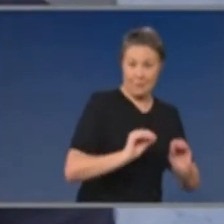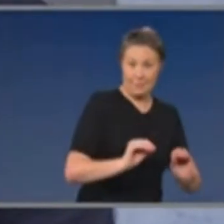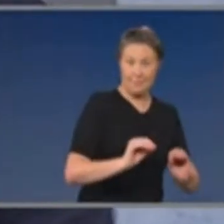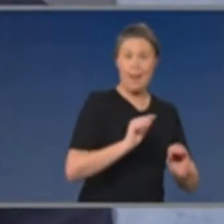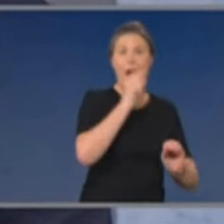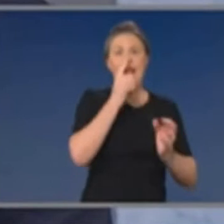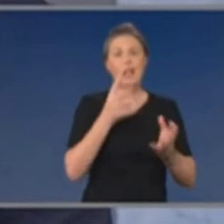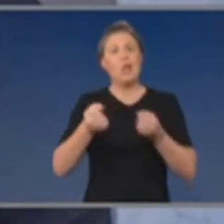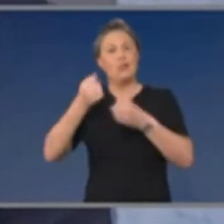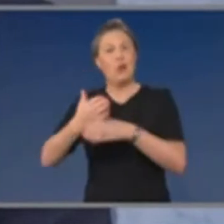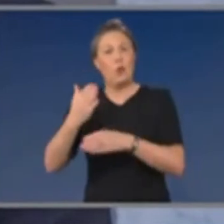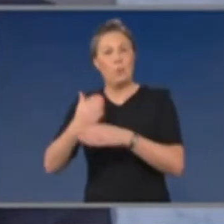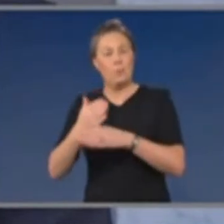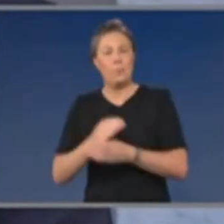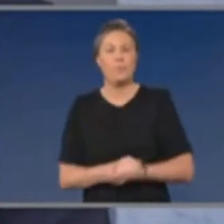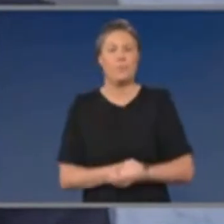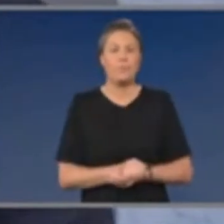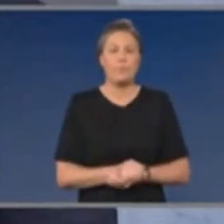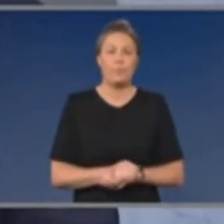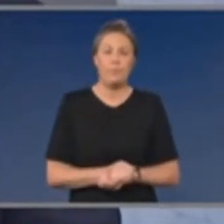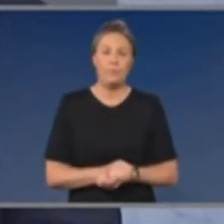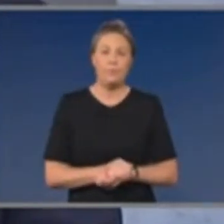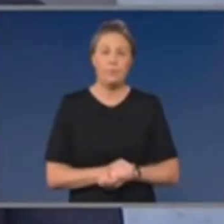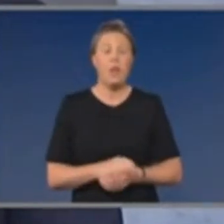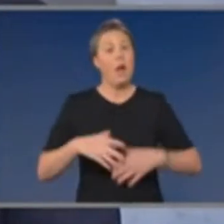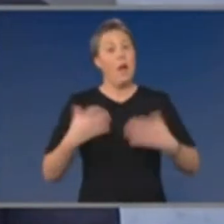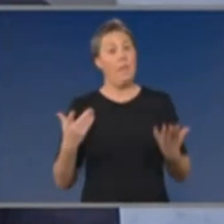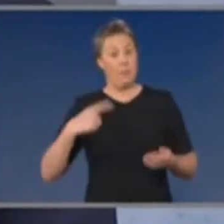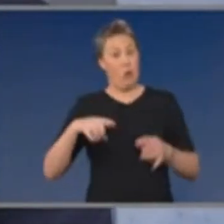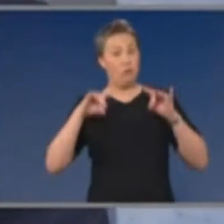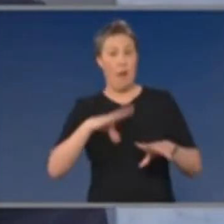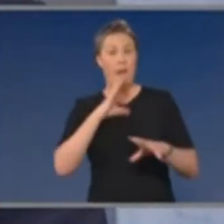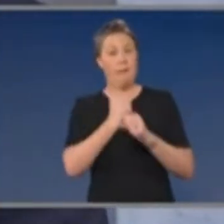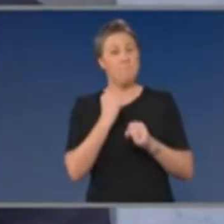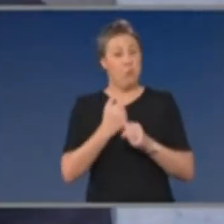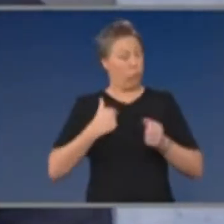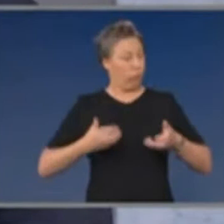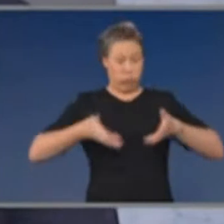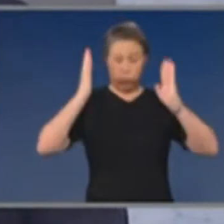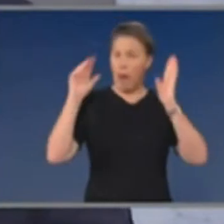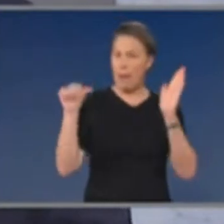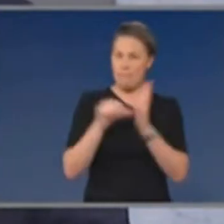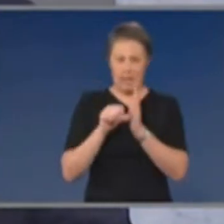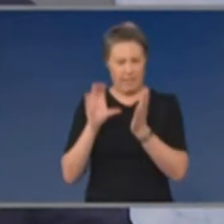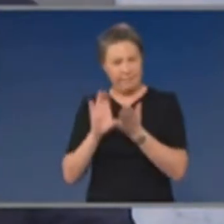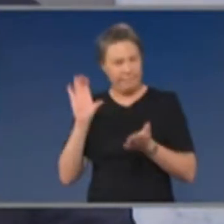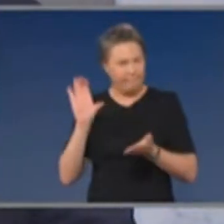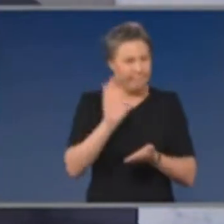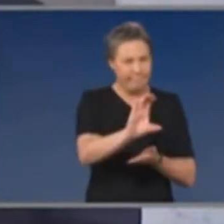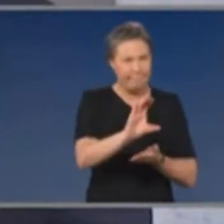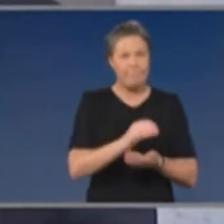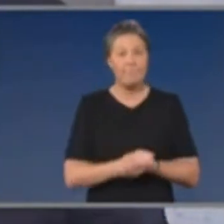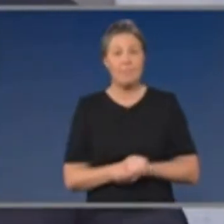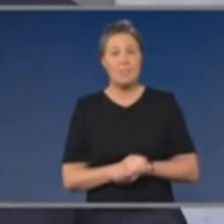has been effective. We were prepared and are prepared to invest more, but in a better system. And what we're announcing today,